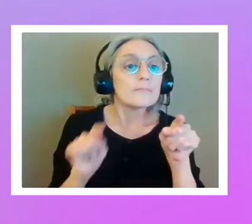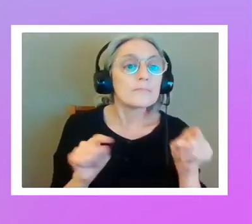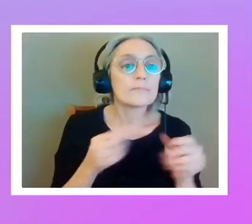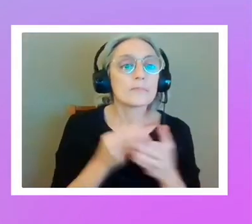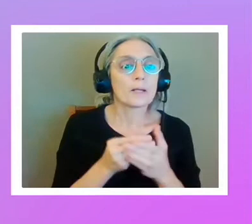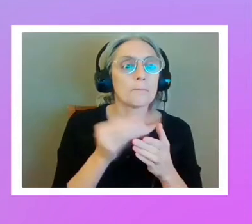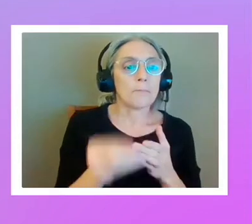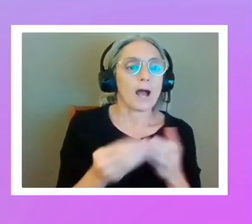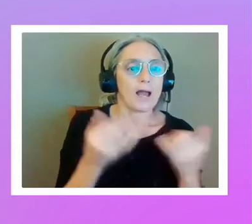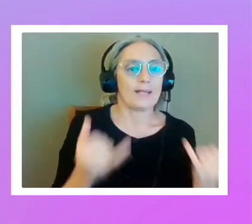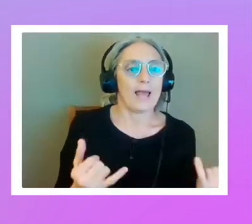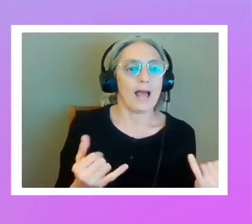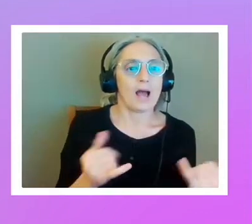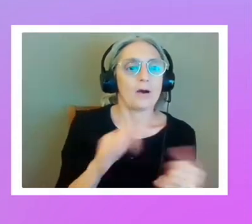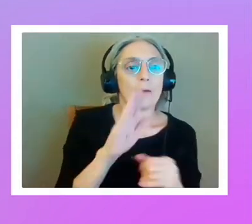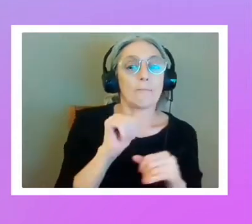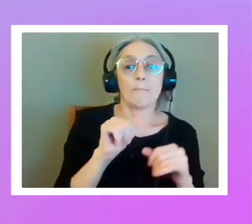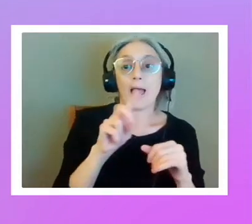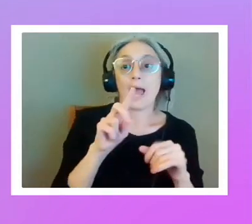getting?